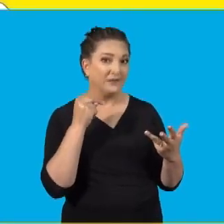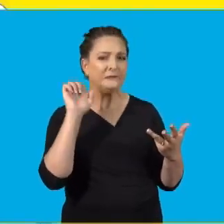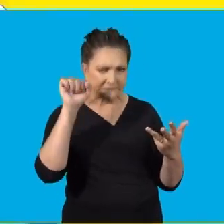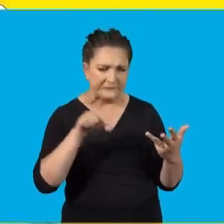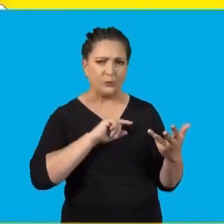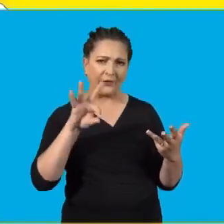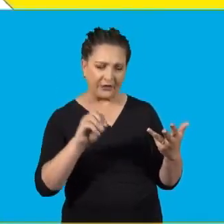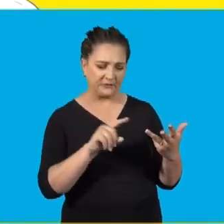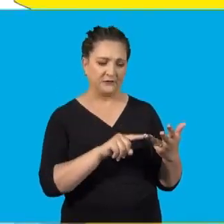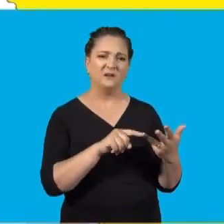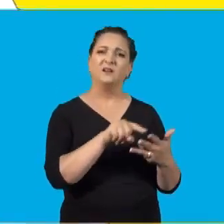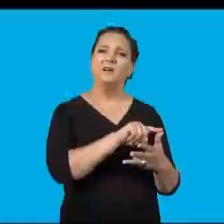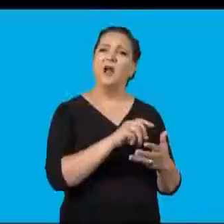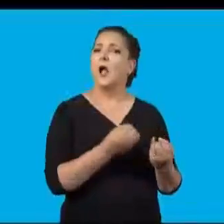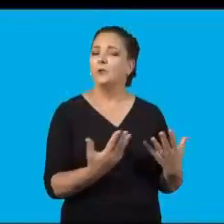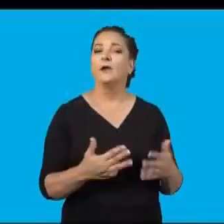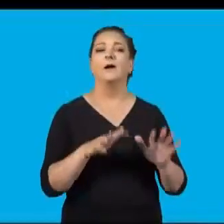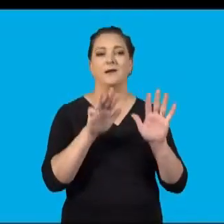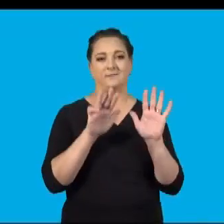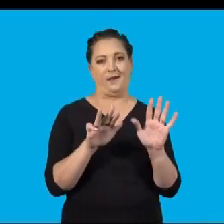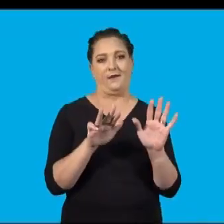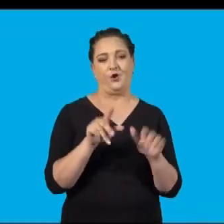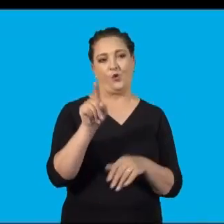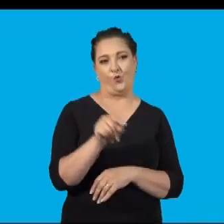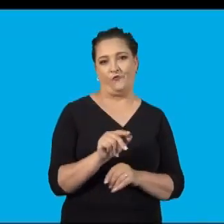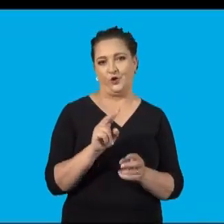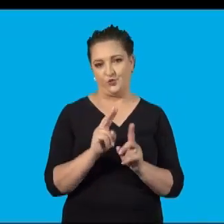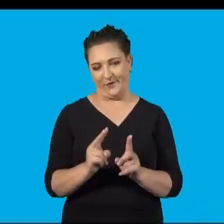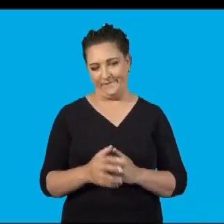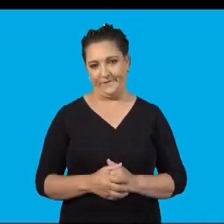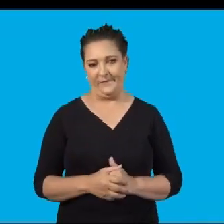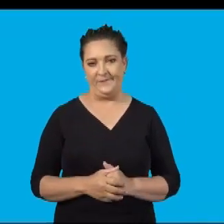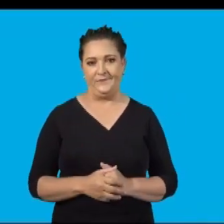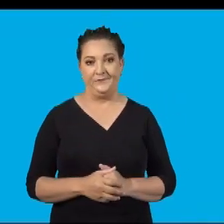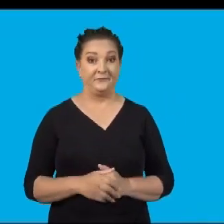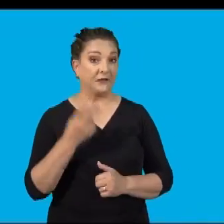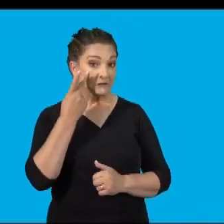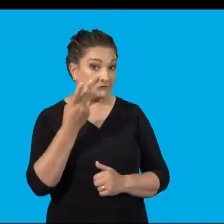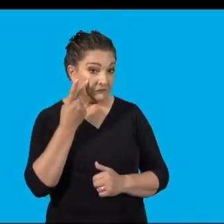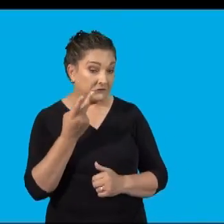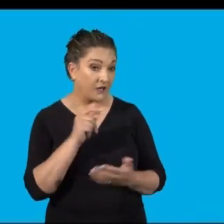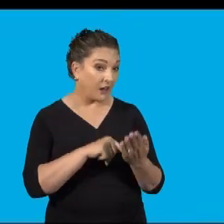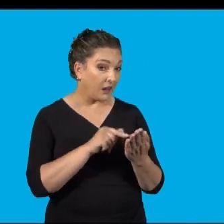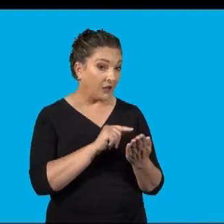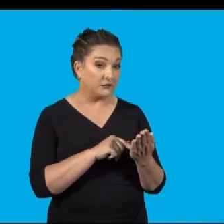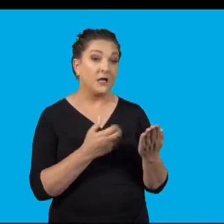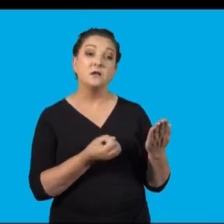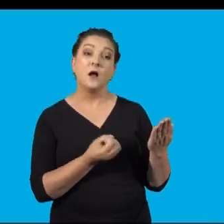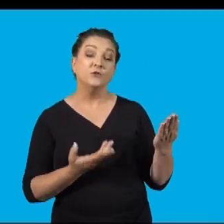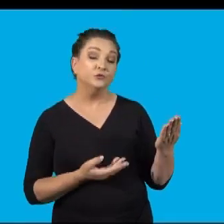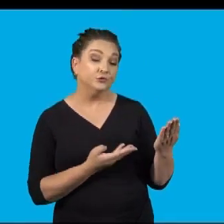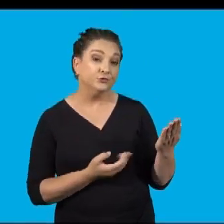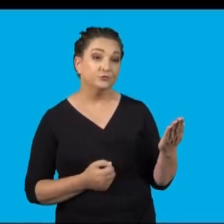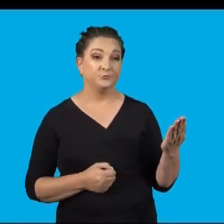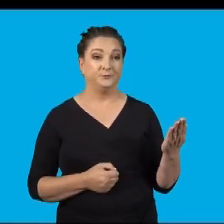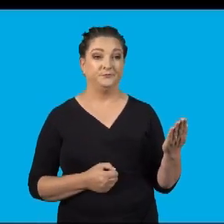it's 30 November. How many months is that? 9 over 12. All right, let's see on our calculators how much